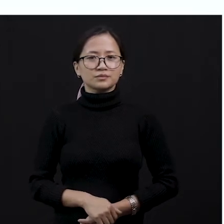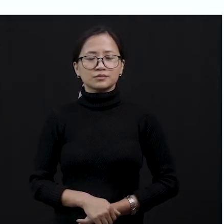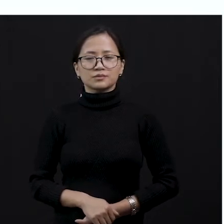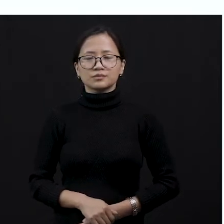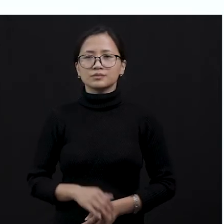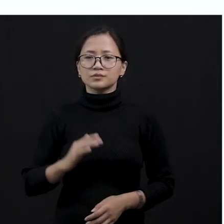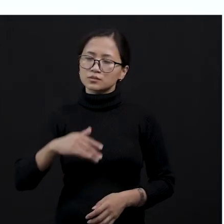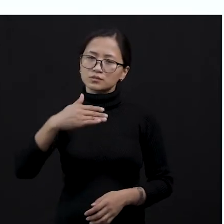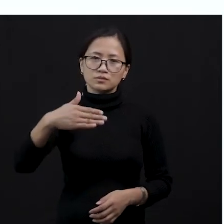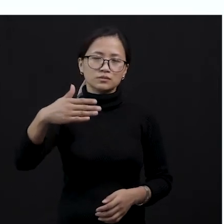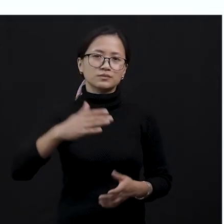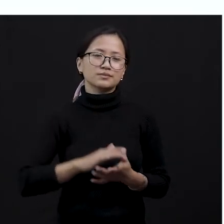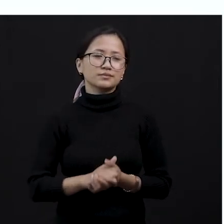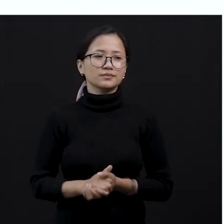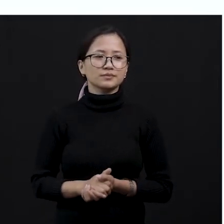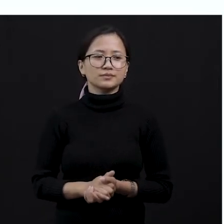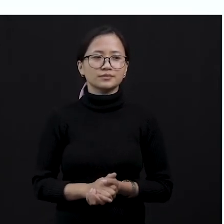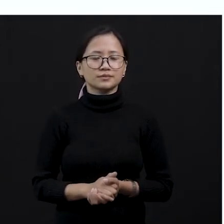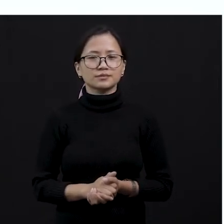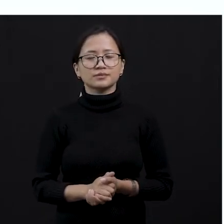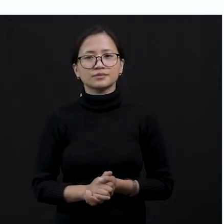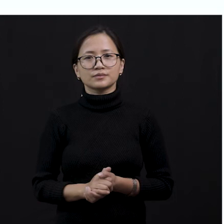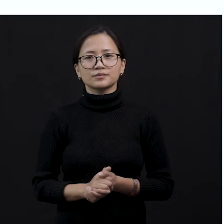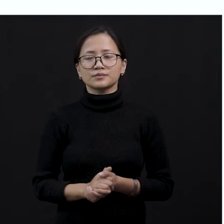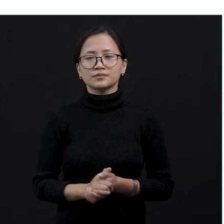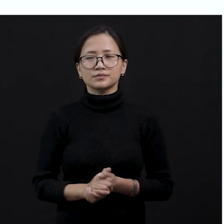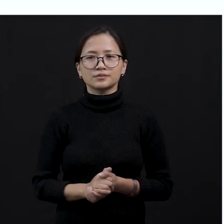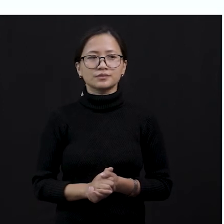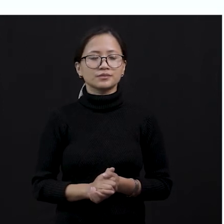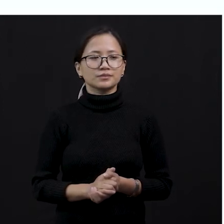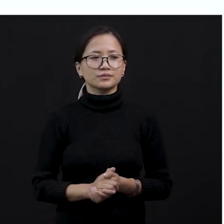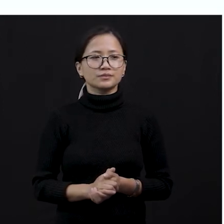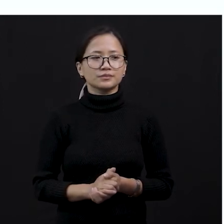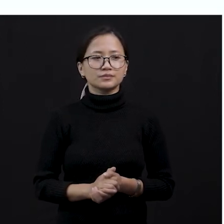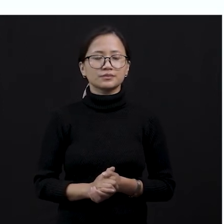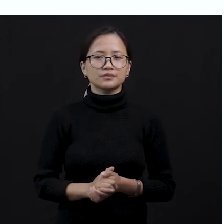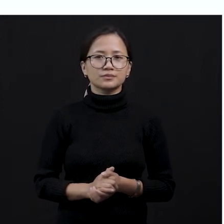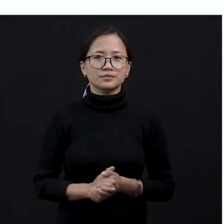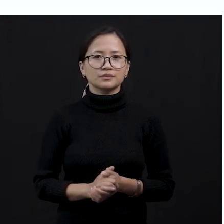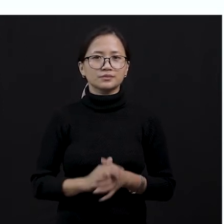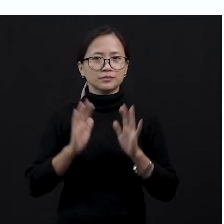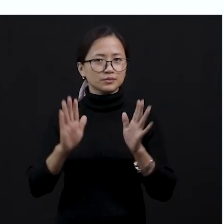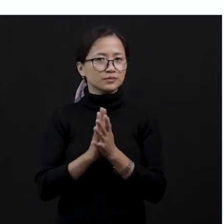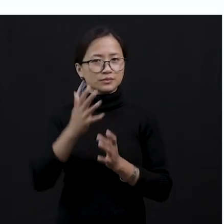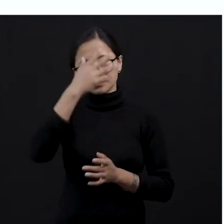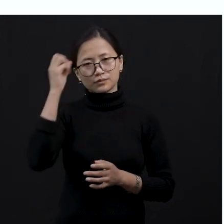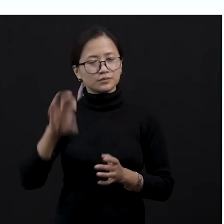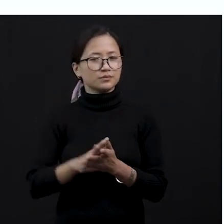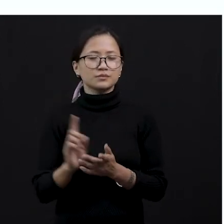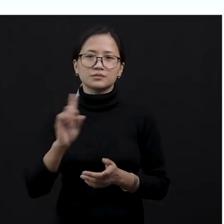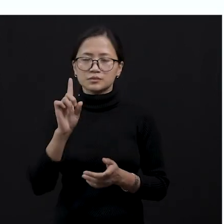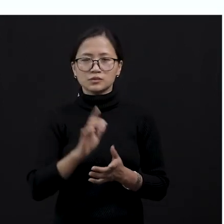So it all goes on like that. Okay, the synonyms means having same meaning. All right, students, I hope you will not forget